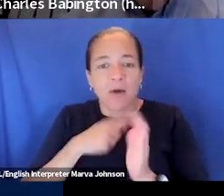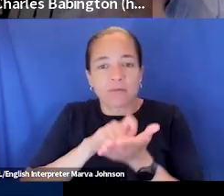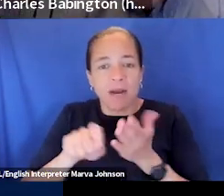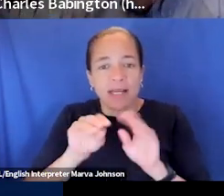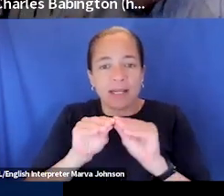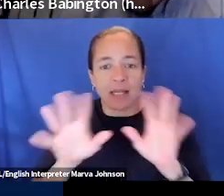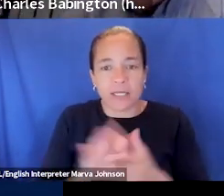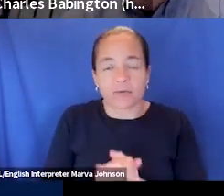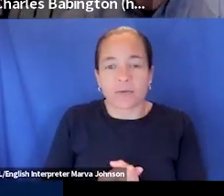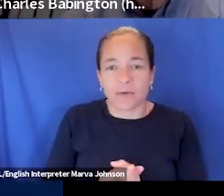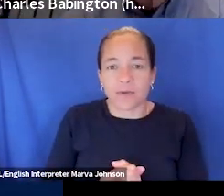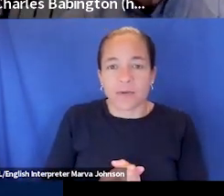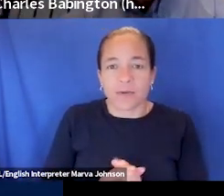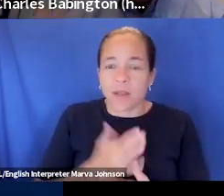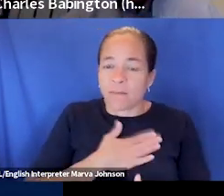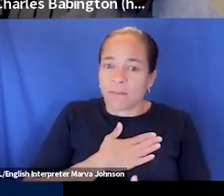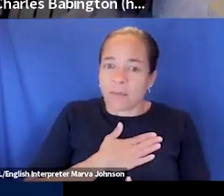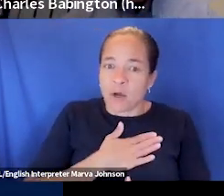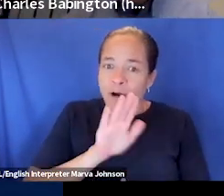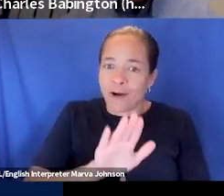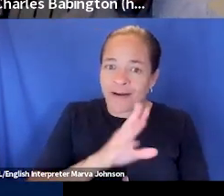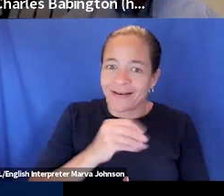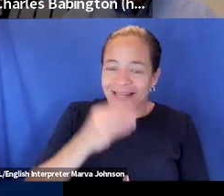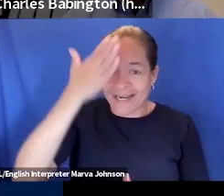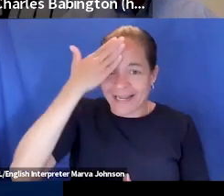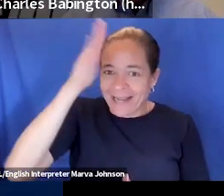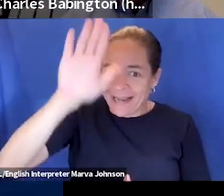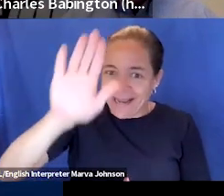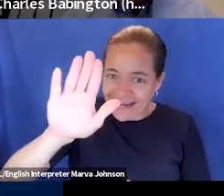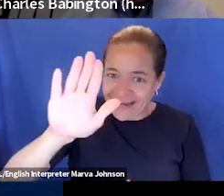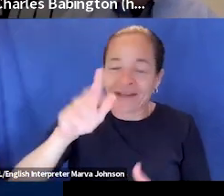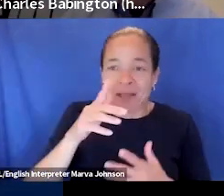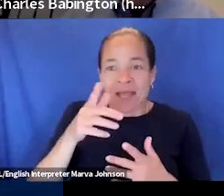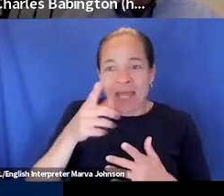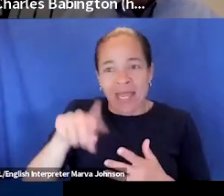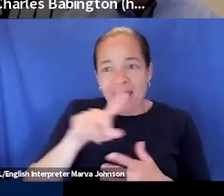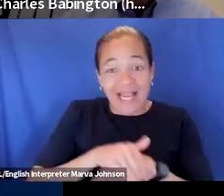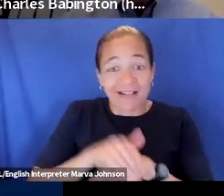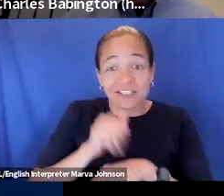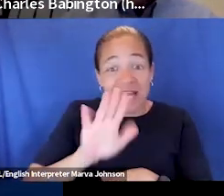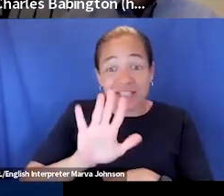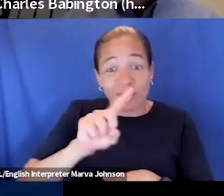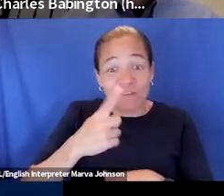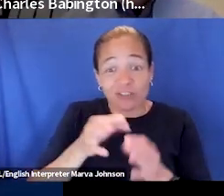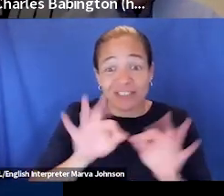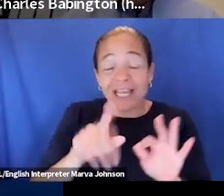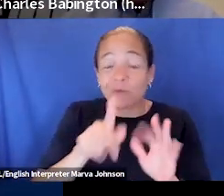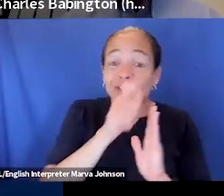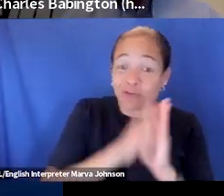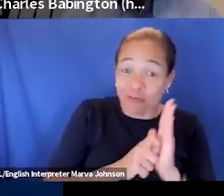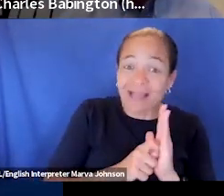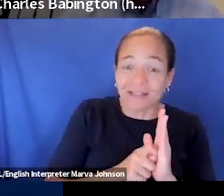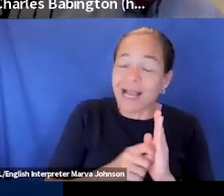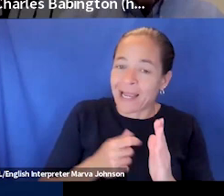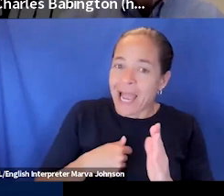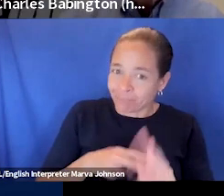My heart and head go out to all those who are writing in English and it's not their first language. I admire the people who can do that.